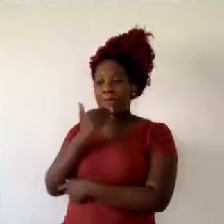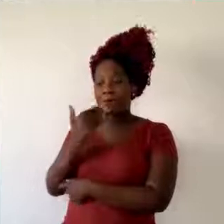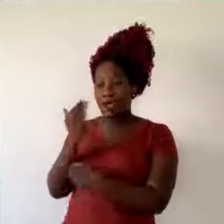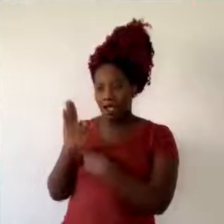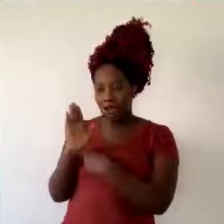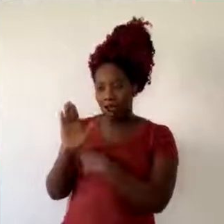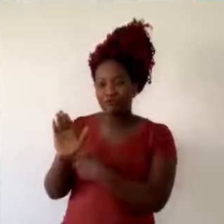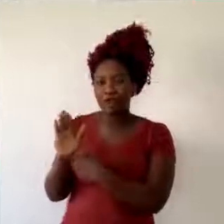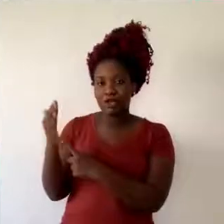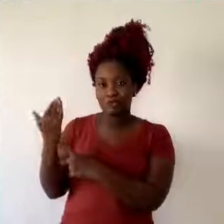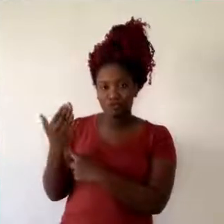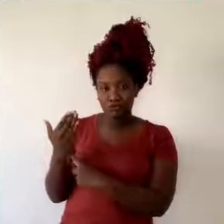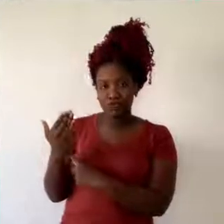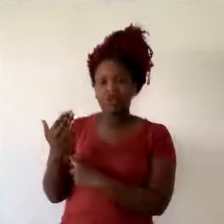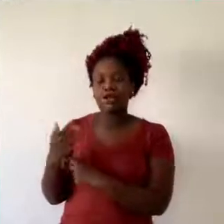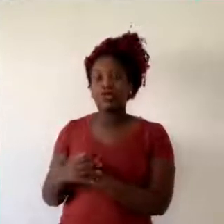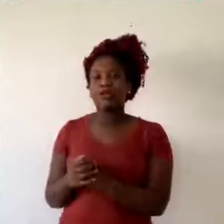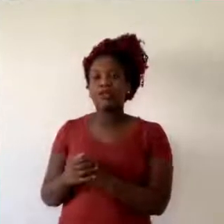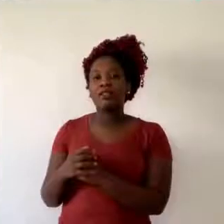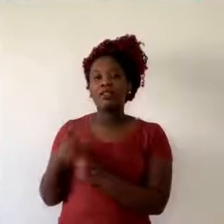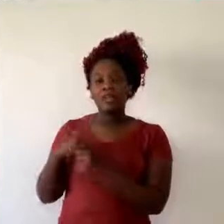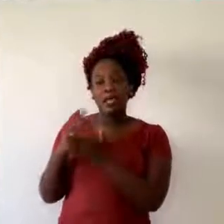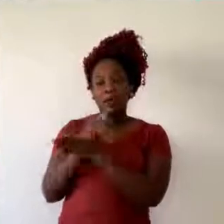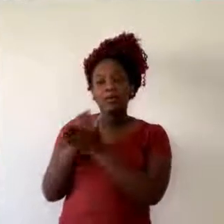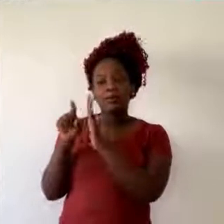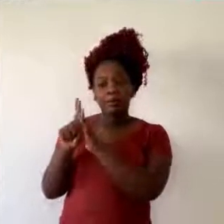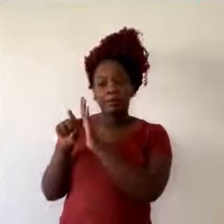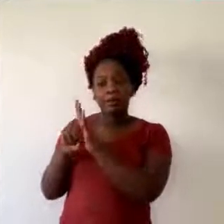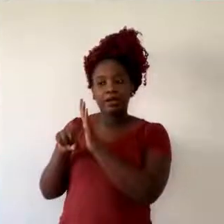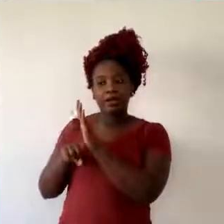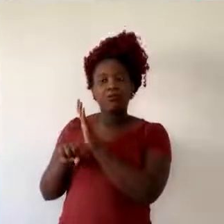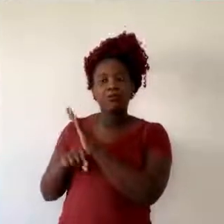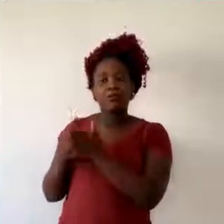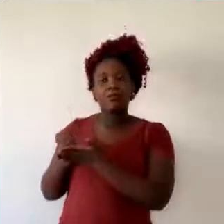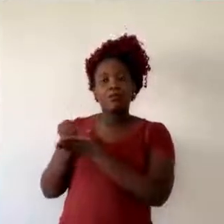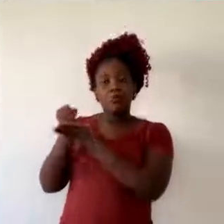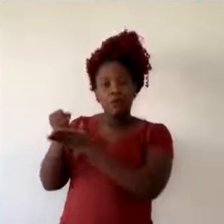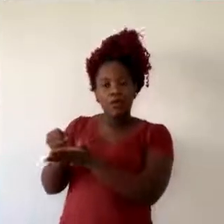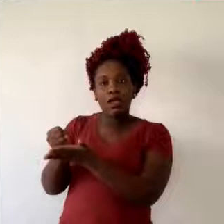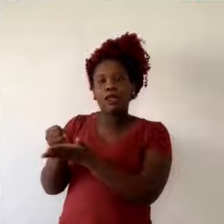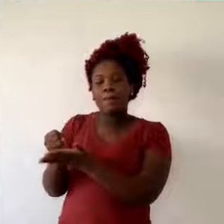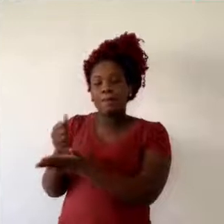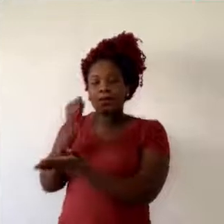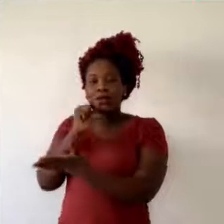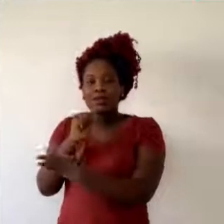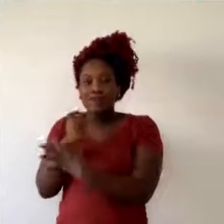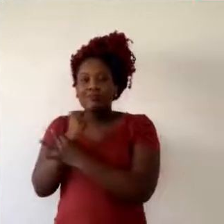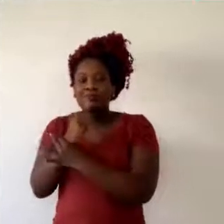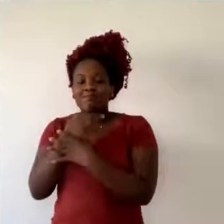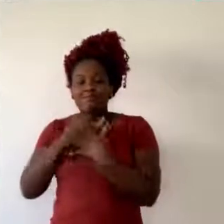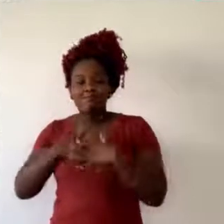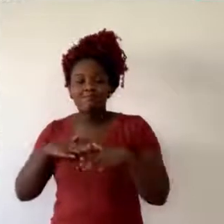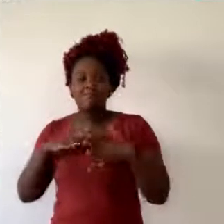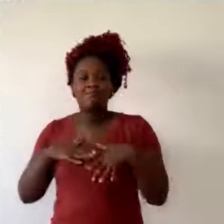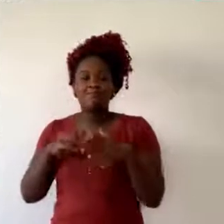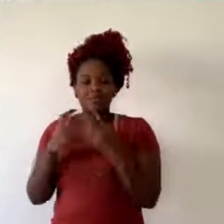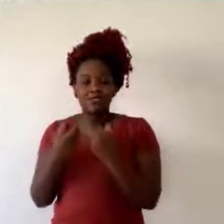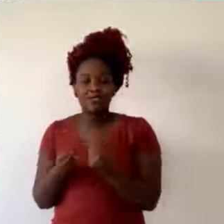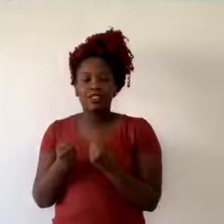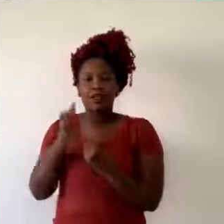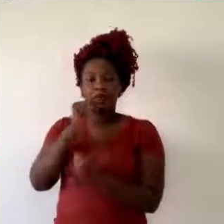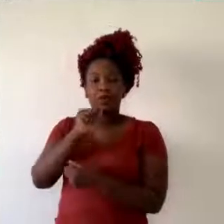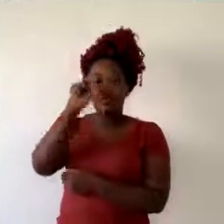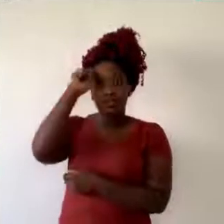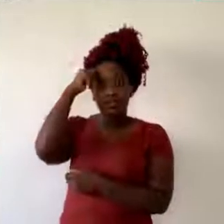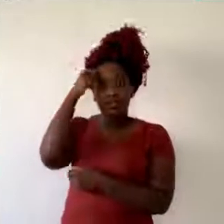if you understand that a woman is asking for help, in order to support this woman, you should ask some questions.